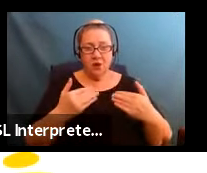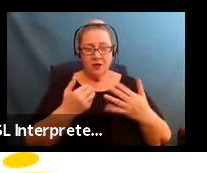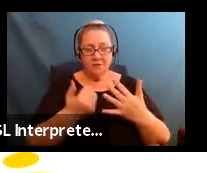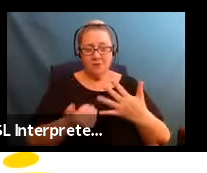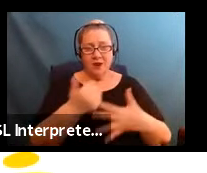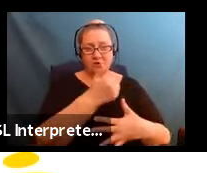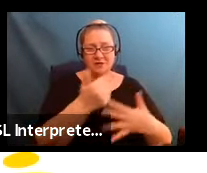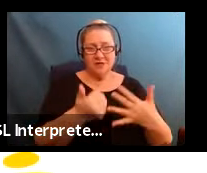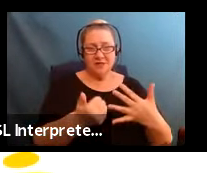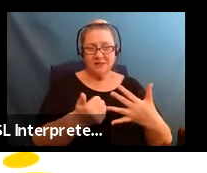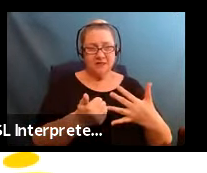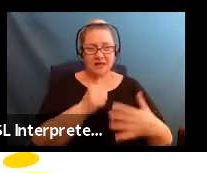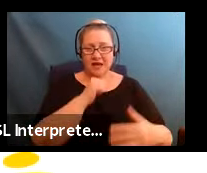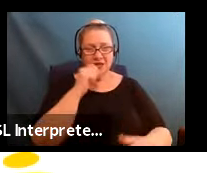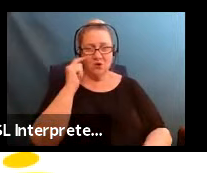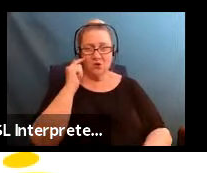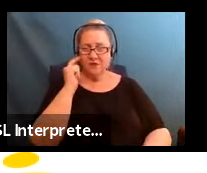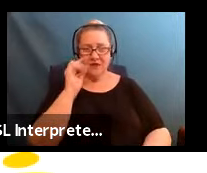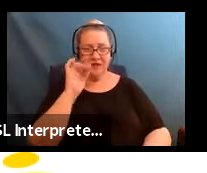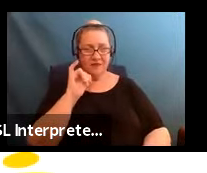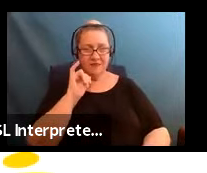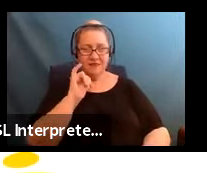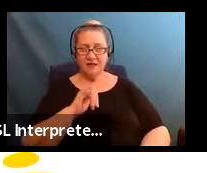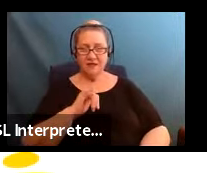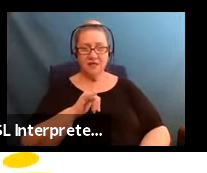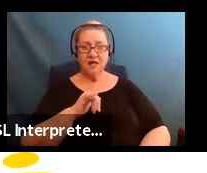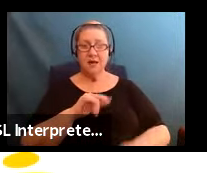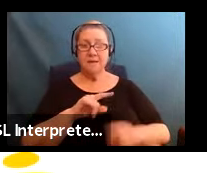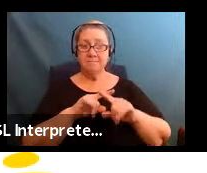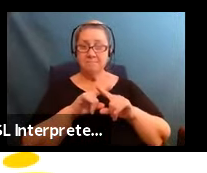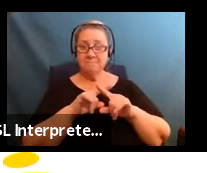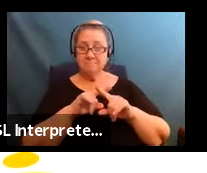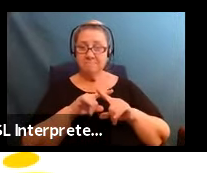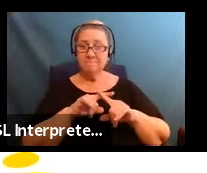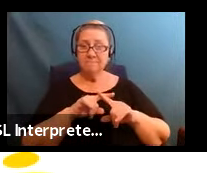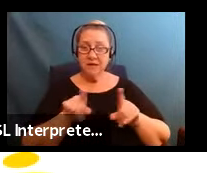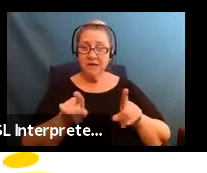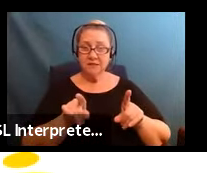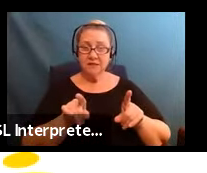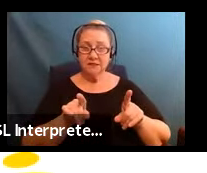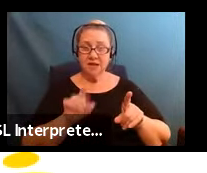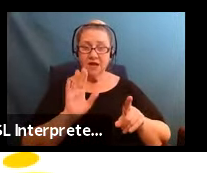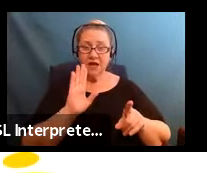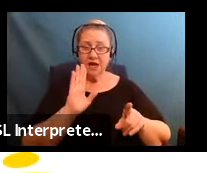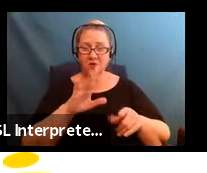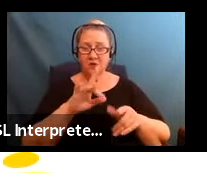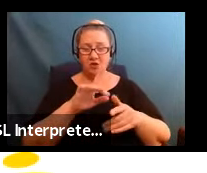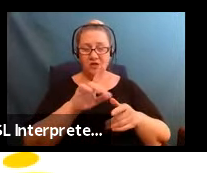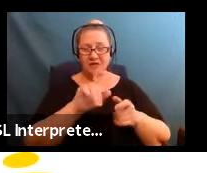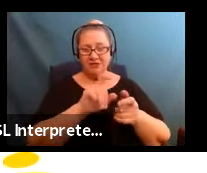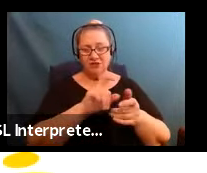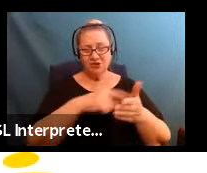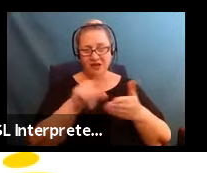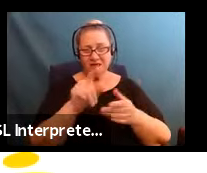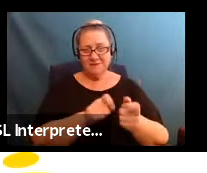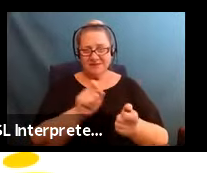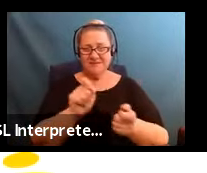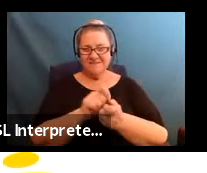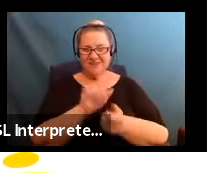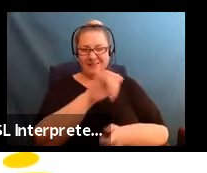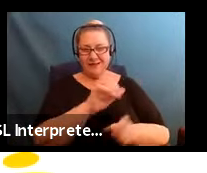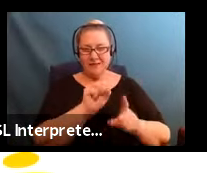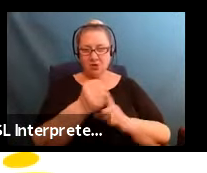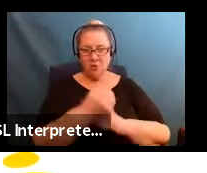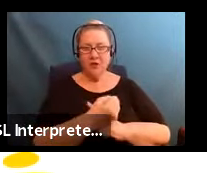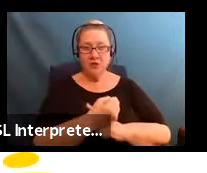with what you just described. But you know what, I actually need to look at that specific. Actually, let me do this, actually.